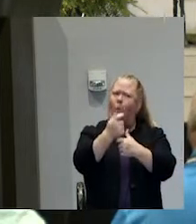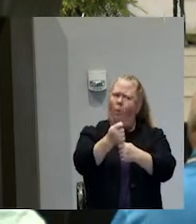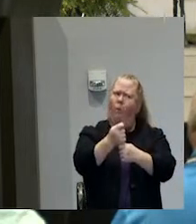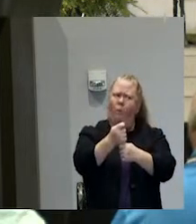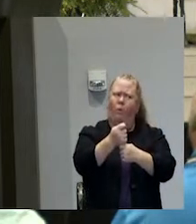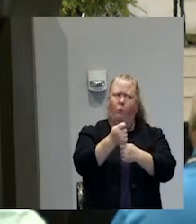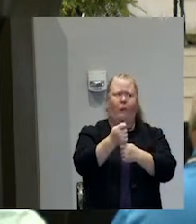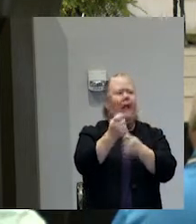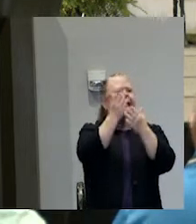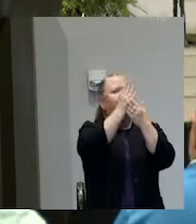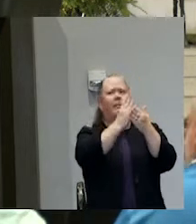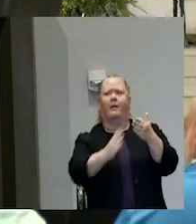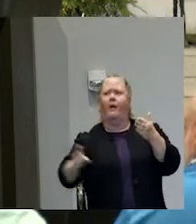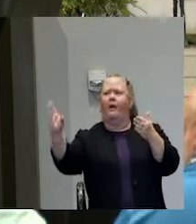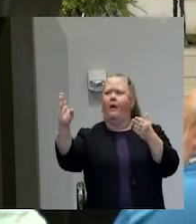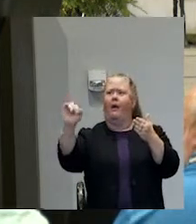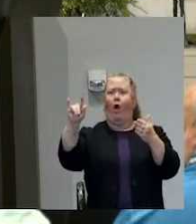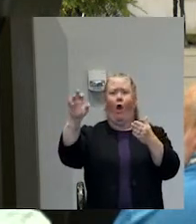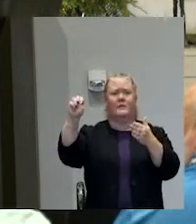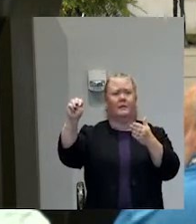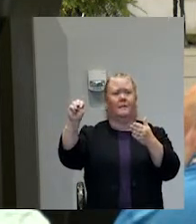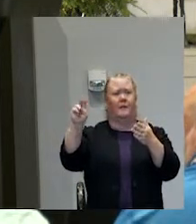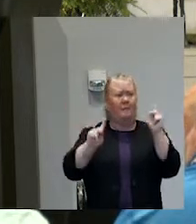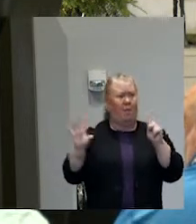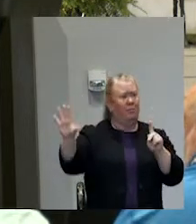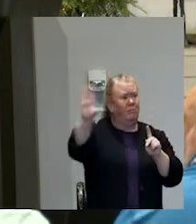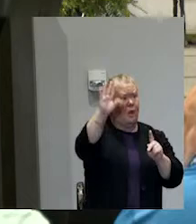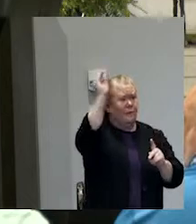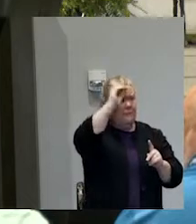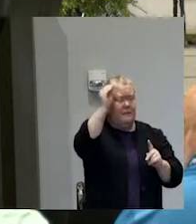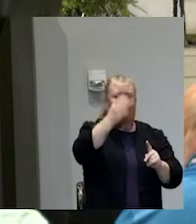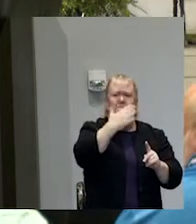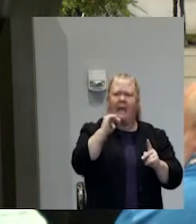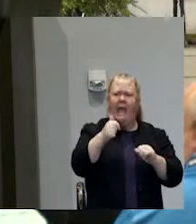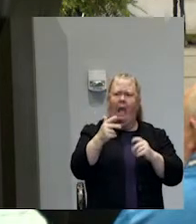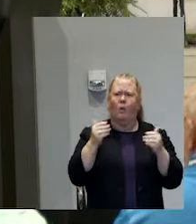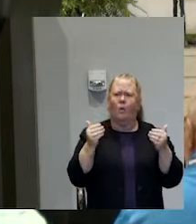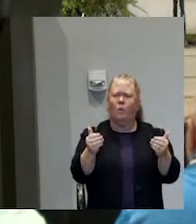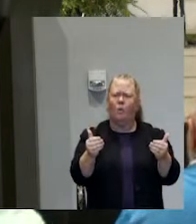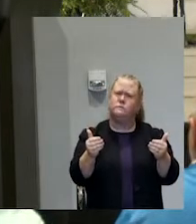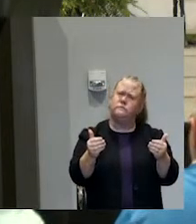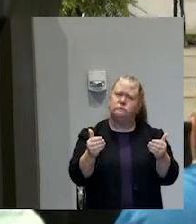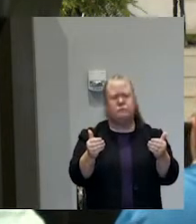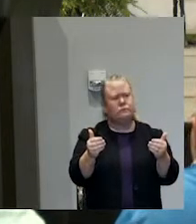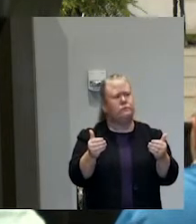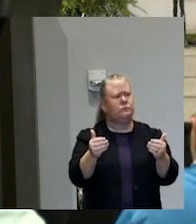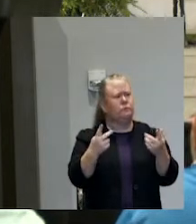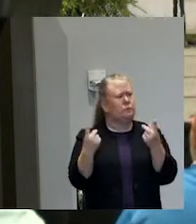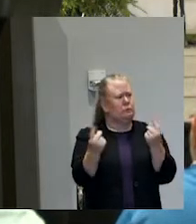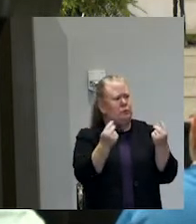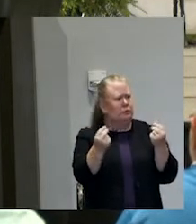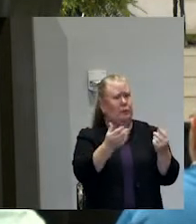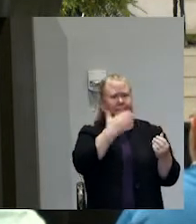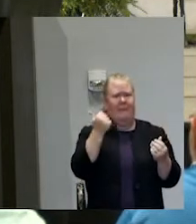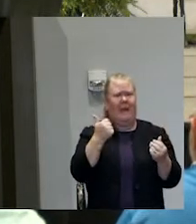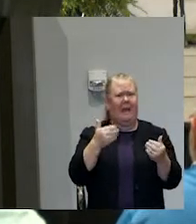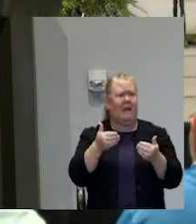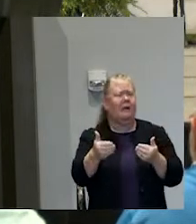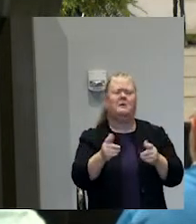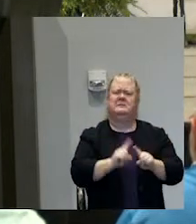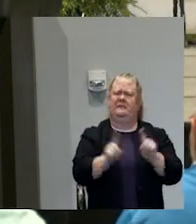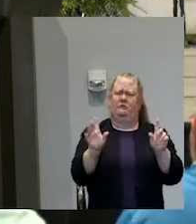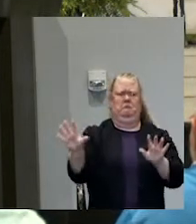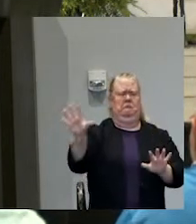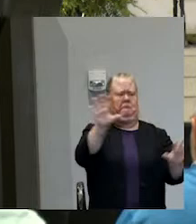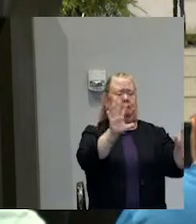broad the spectrum is. People's opinions on the best way to move forward and the best practices are so different. So I think more than